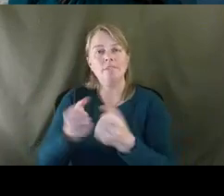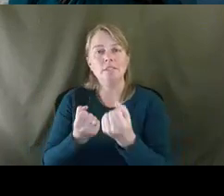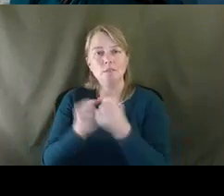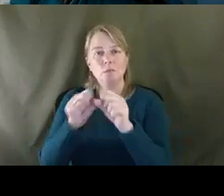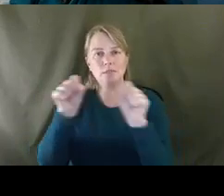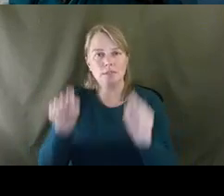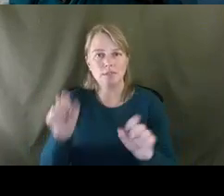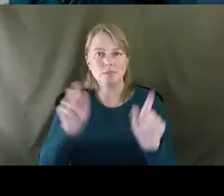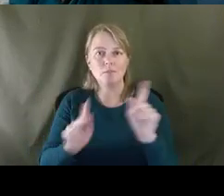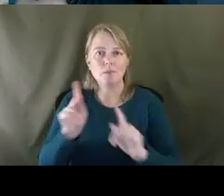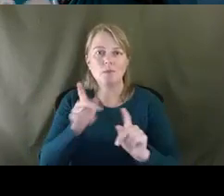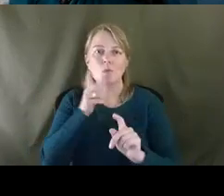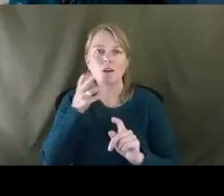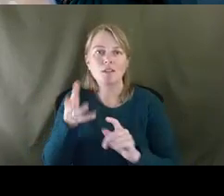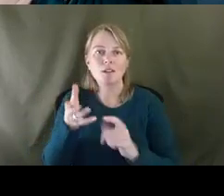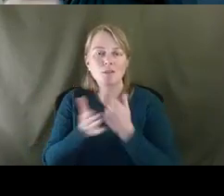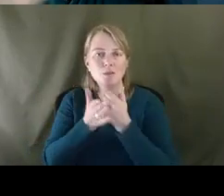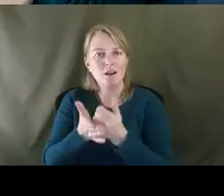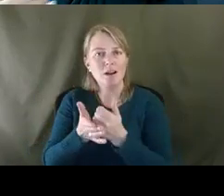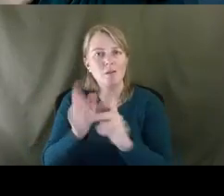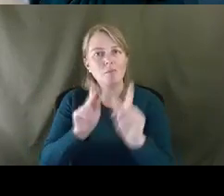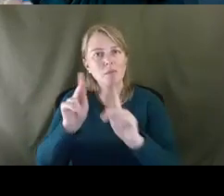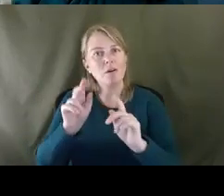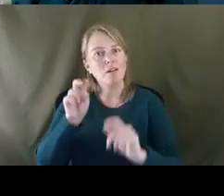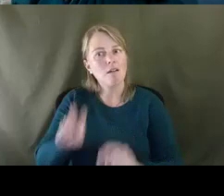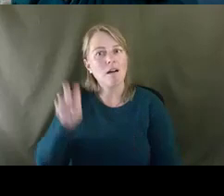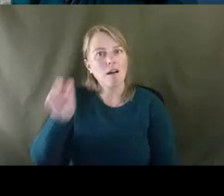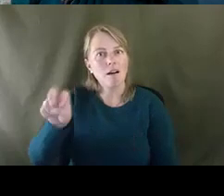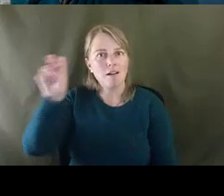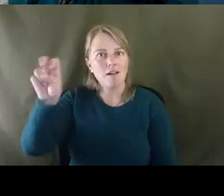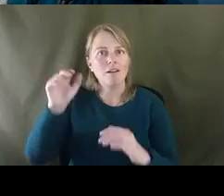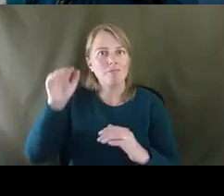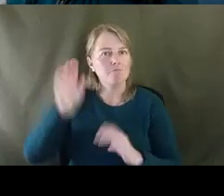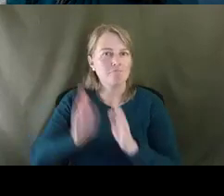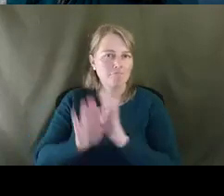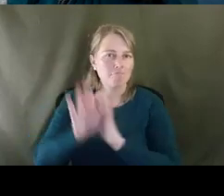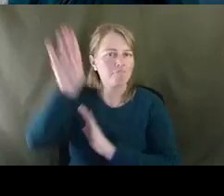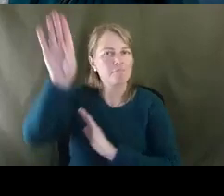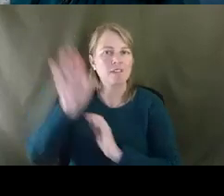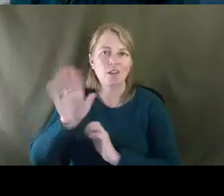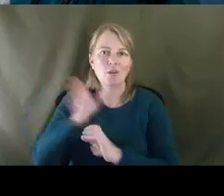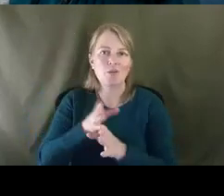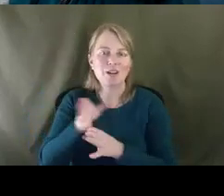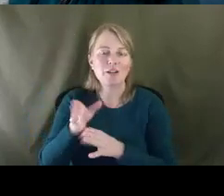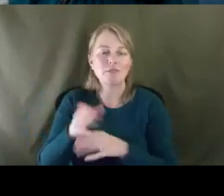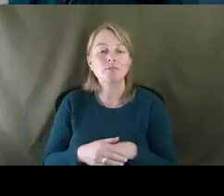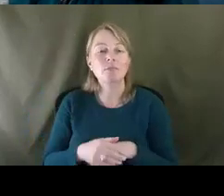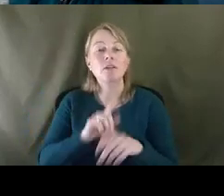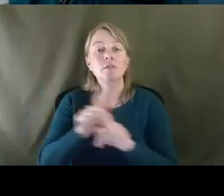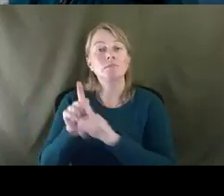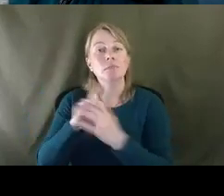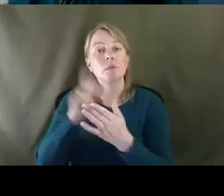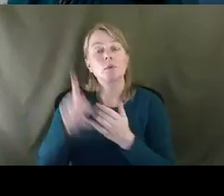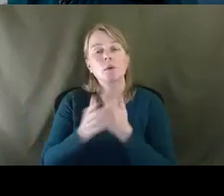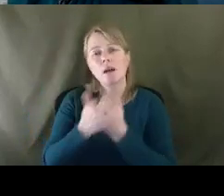of people who will be there to help mentees climb the ladder in their career. Overall, mentorship programs can help with